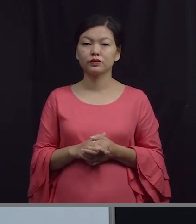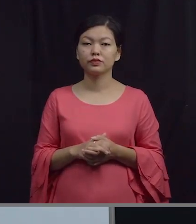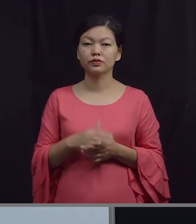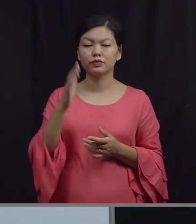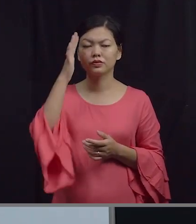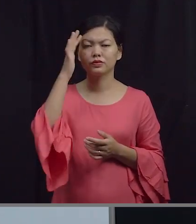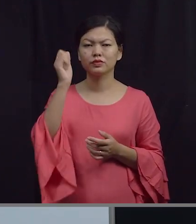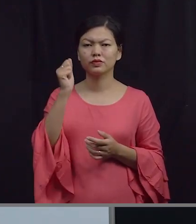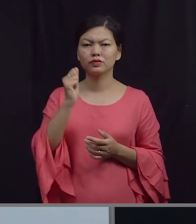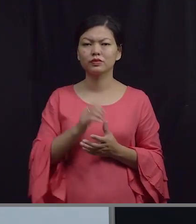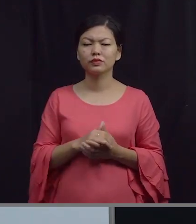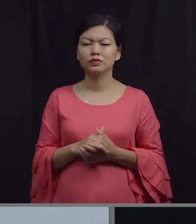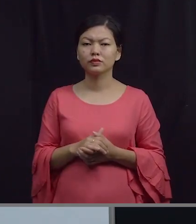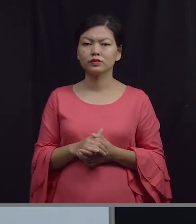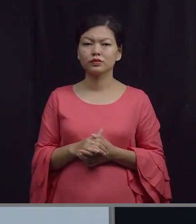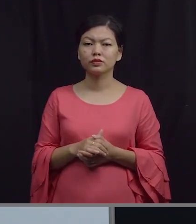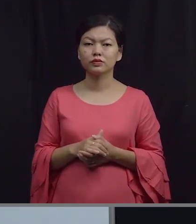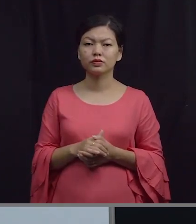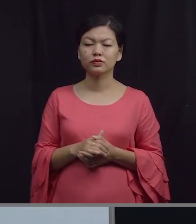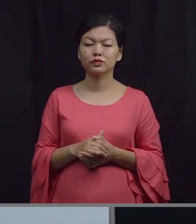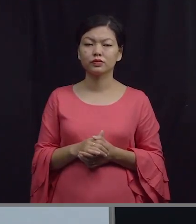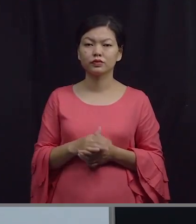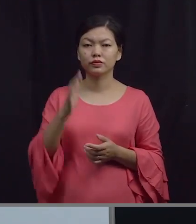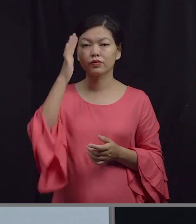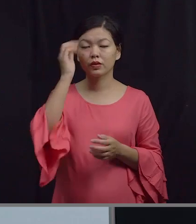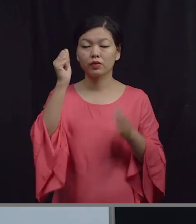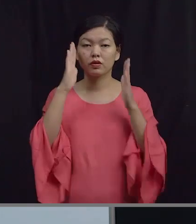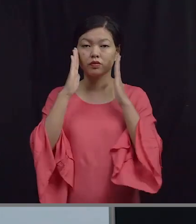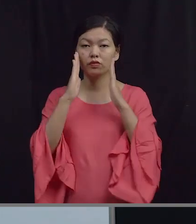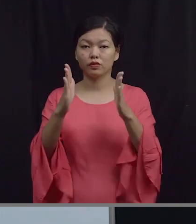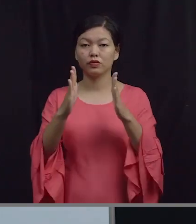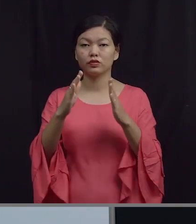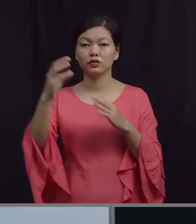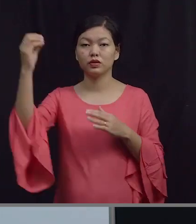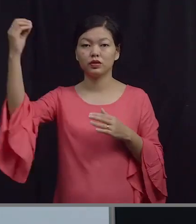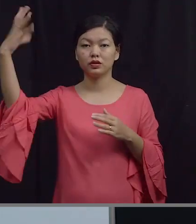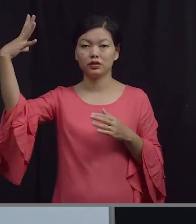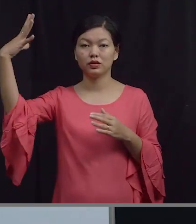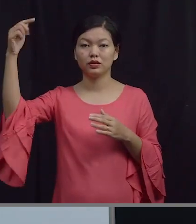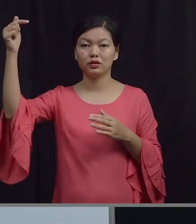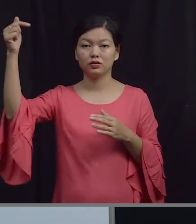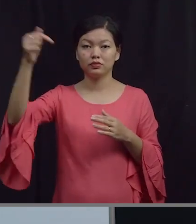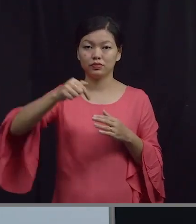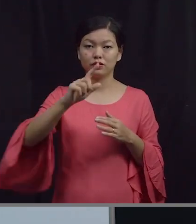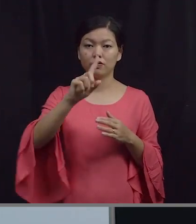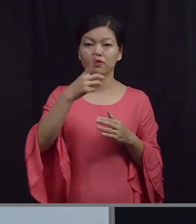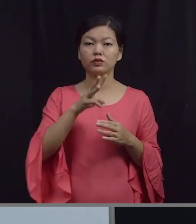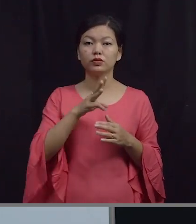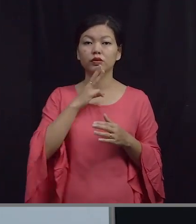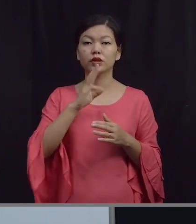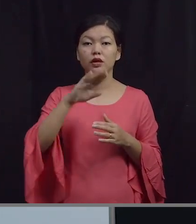to remember, okay, you have to focus here. Now the ray of light is traveling from water to glass, so I can